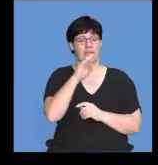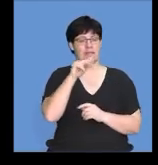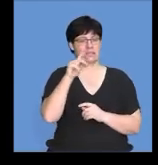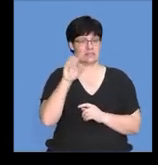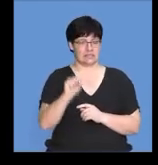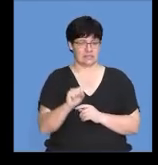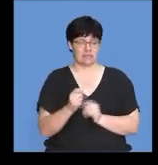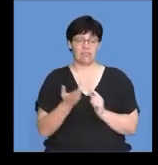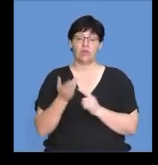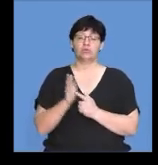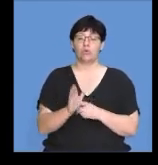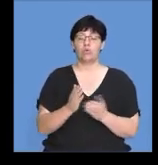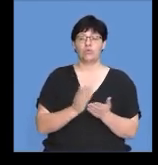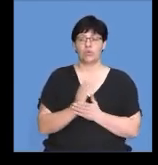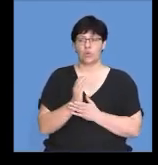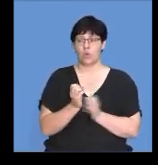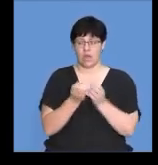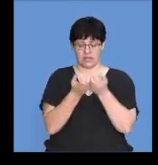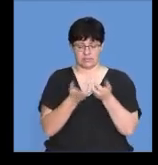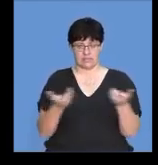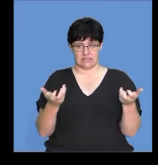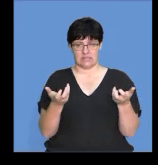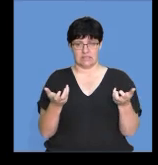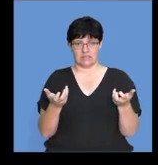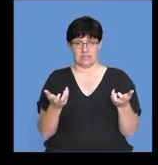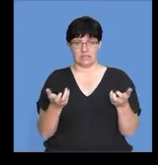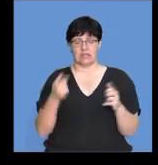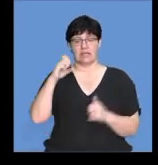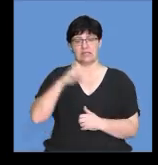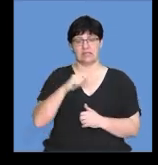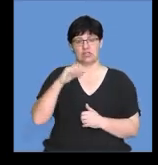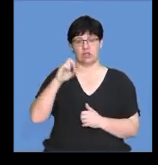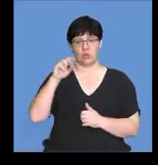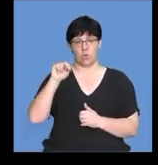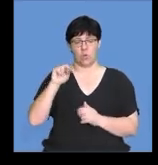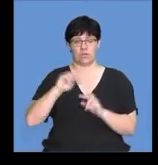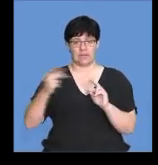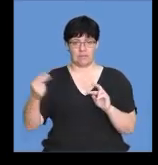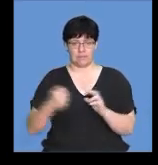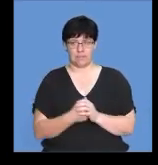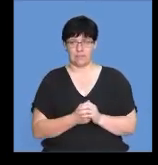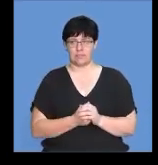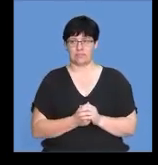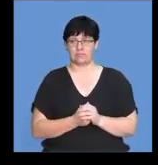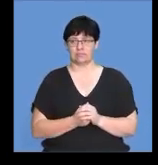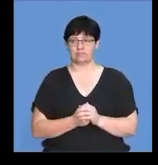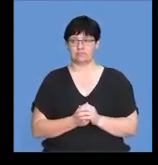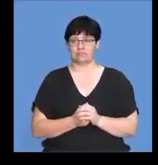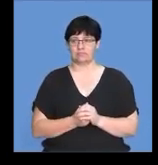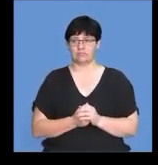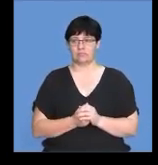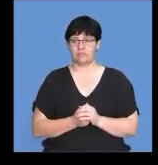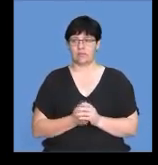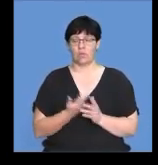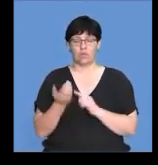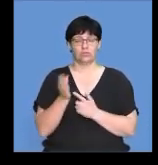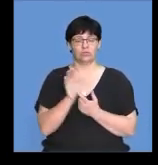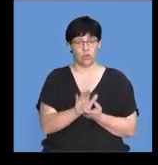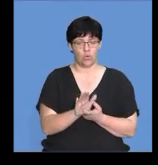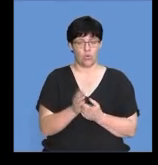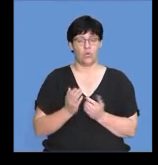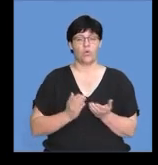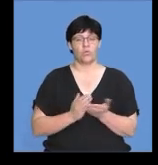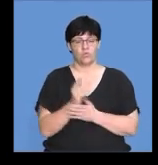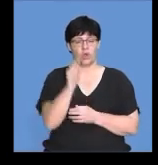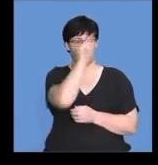indicated by splitting up the genotypes, and those are gametes. And we indicate that